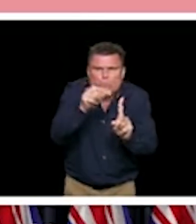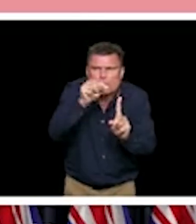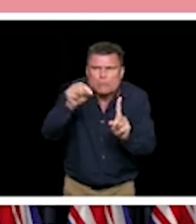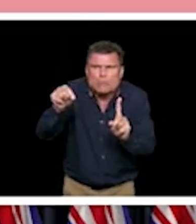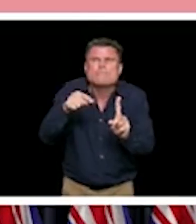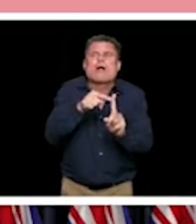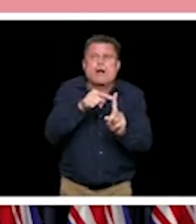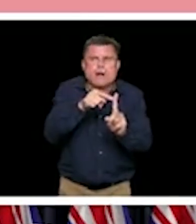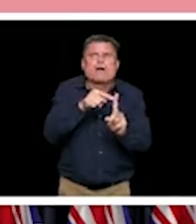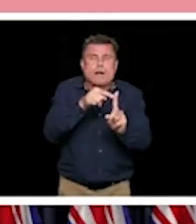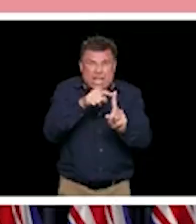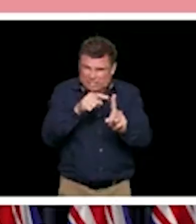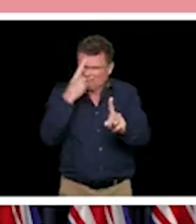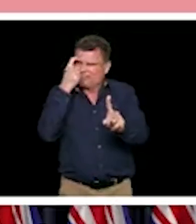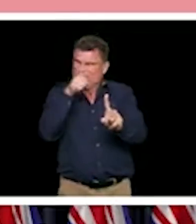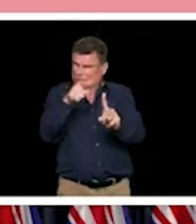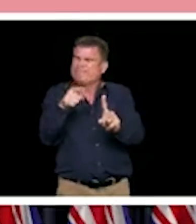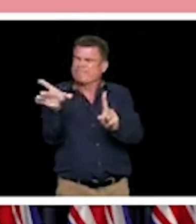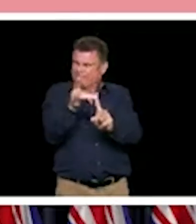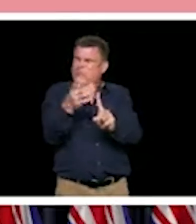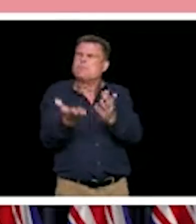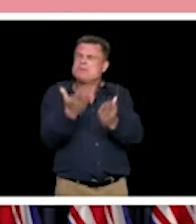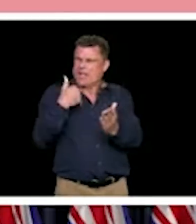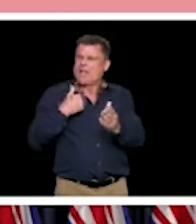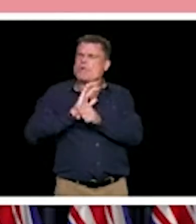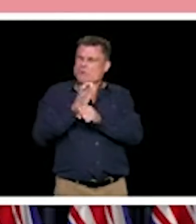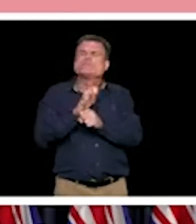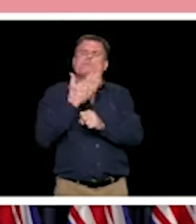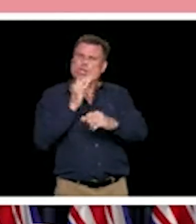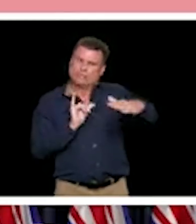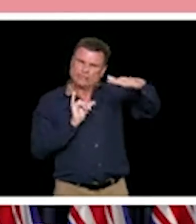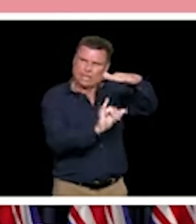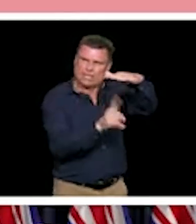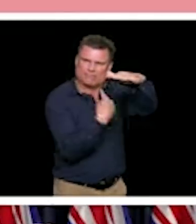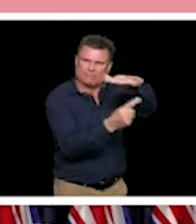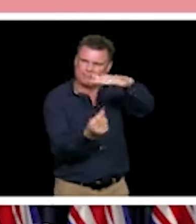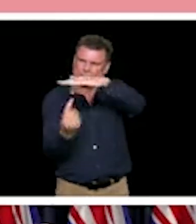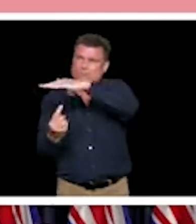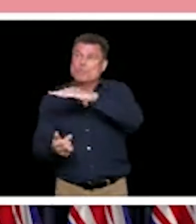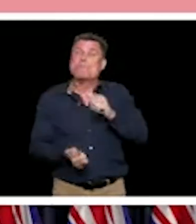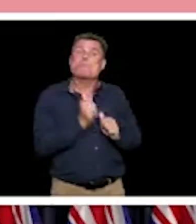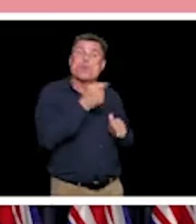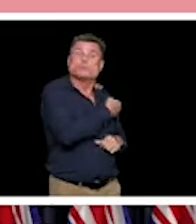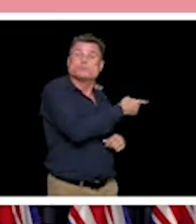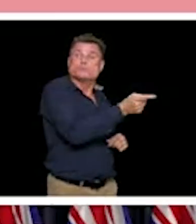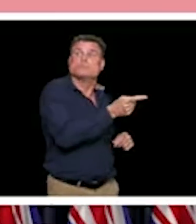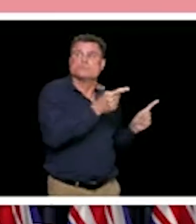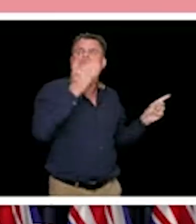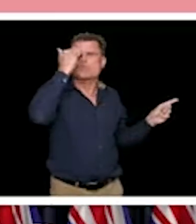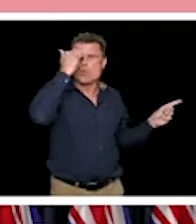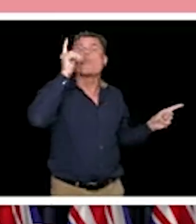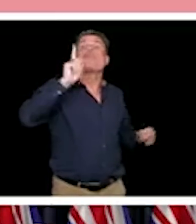they're in isolation. And that's how we stop those chains of transmission. So there are very few people who we don't have